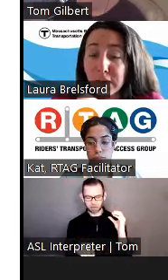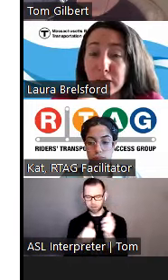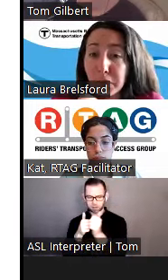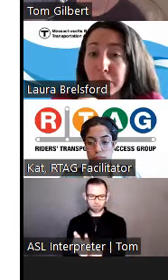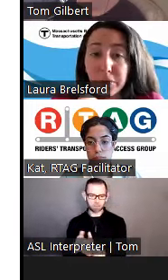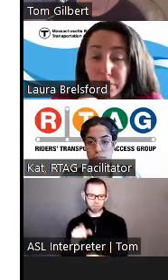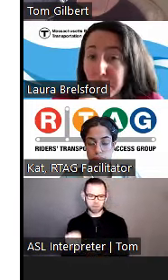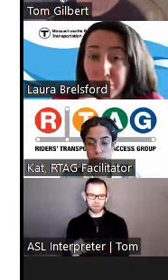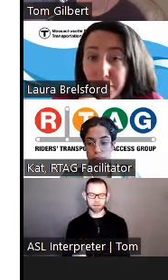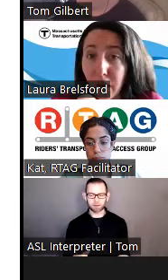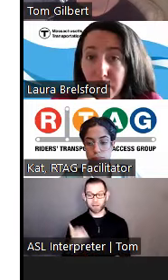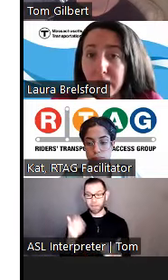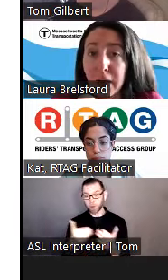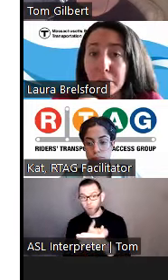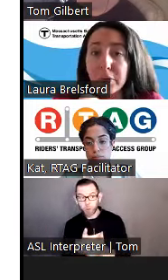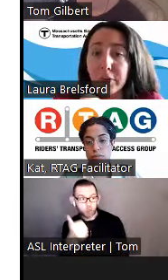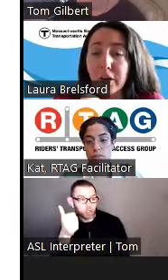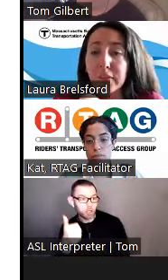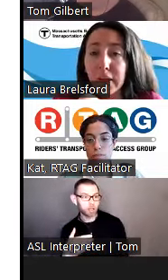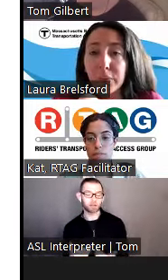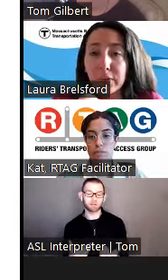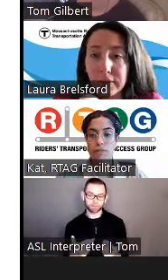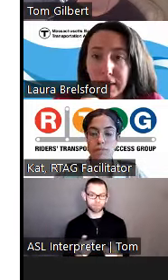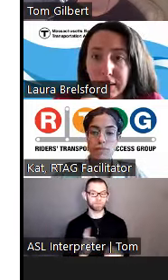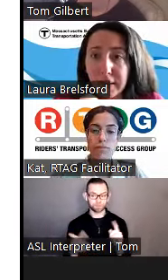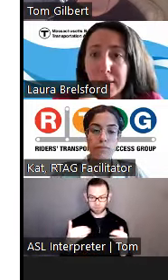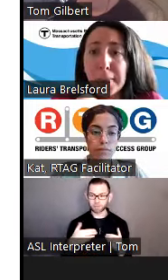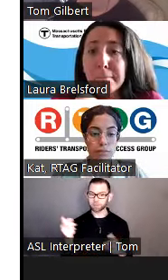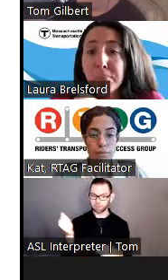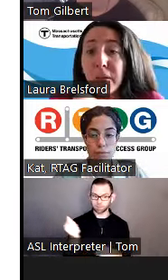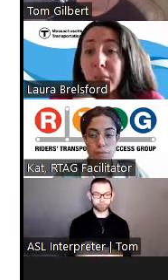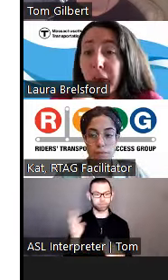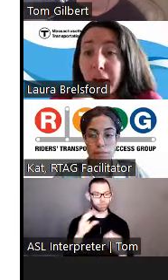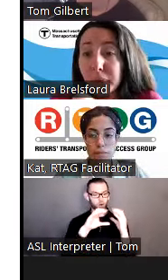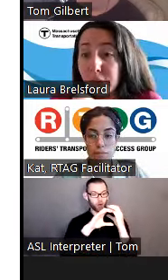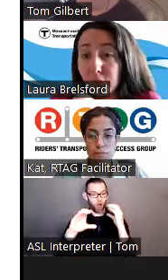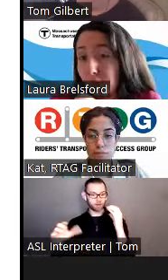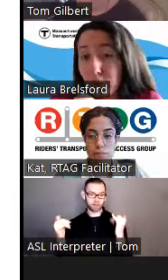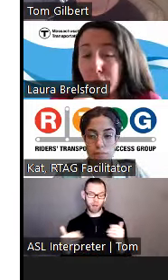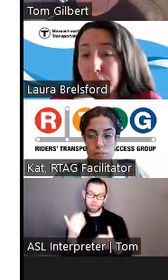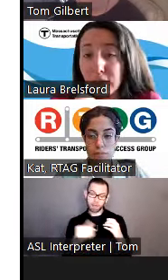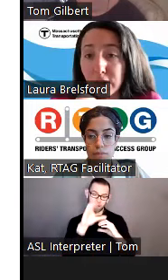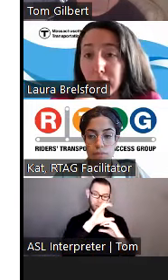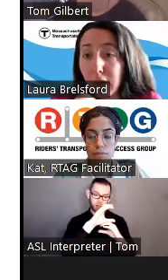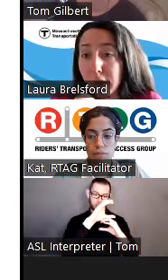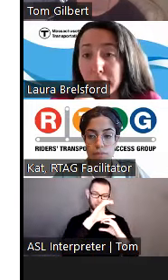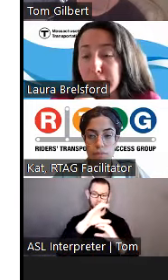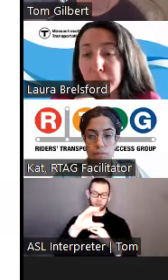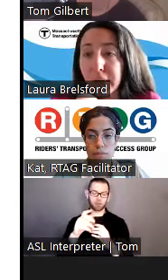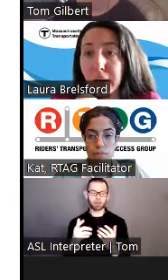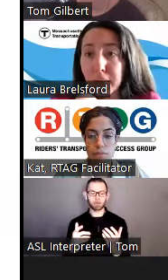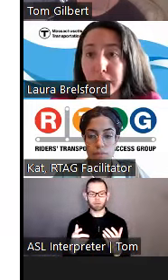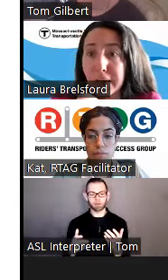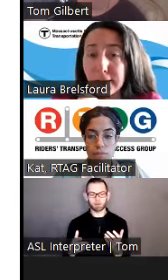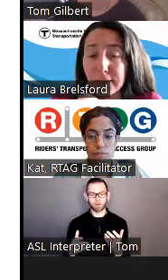previous fleets. But there are a number of cars out there today that the door widths are